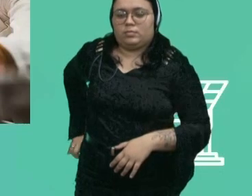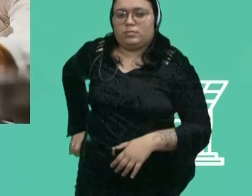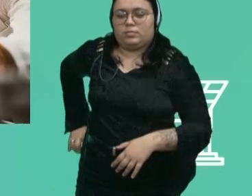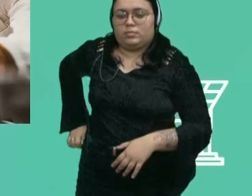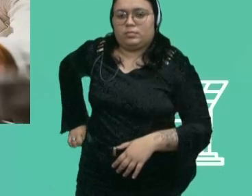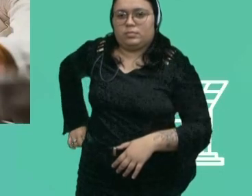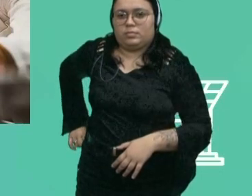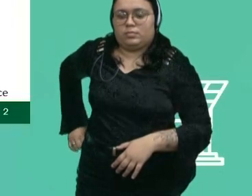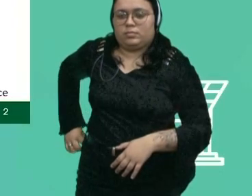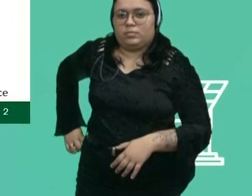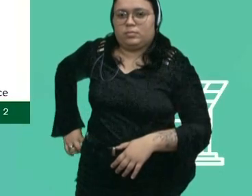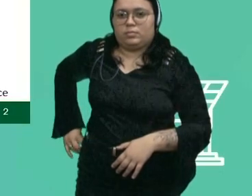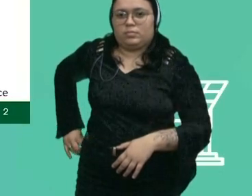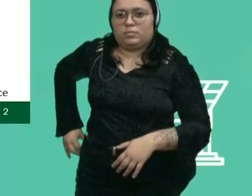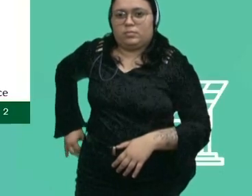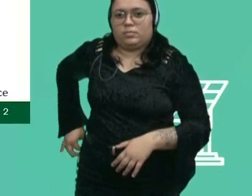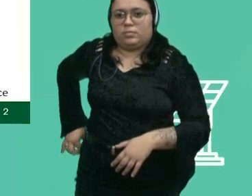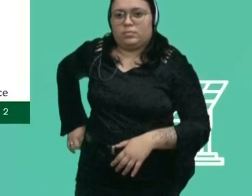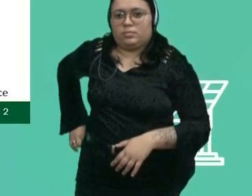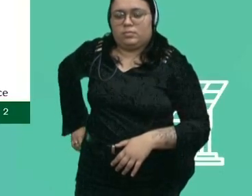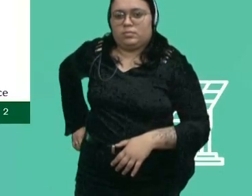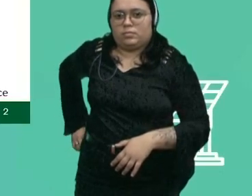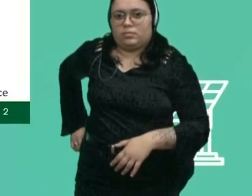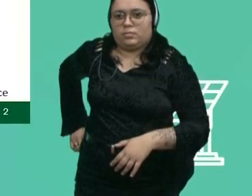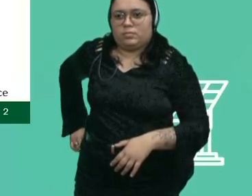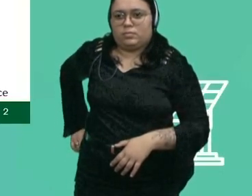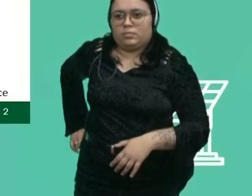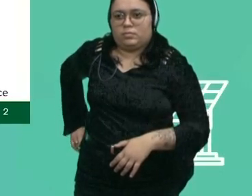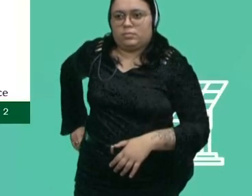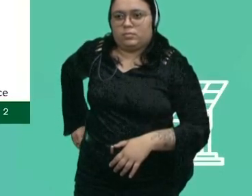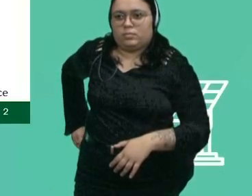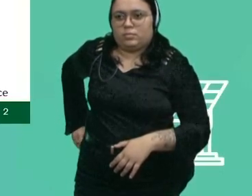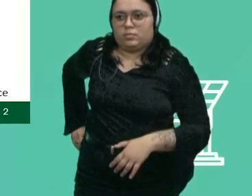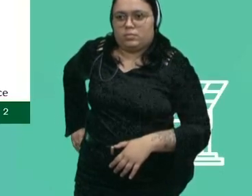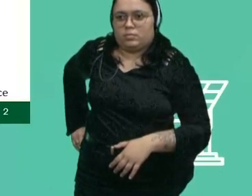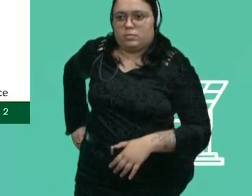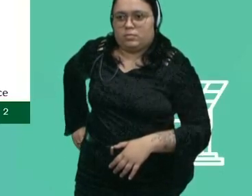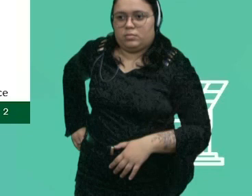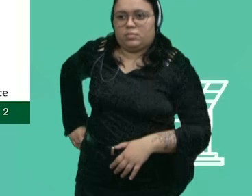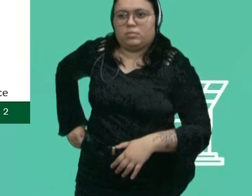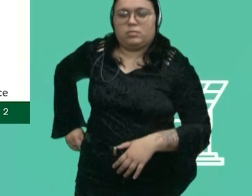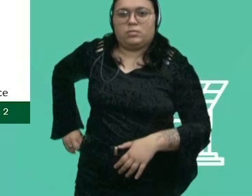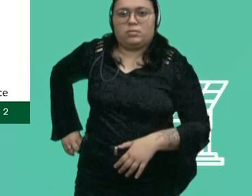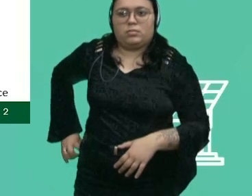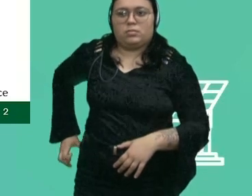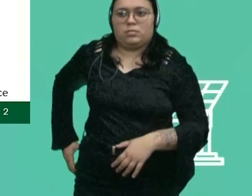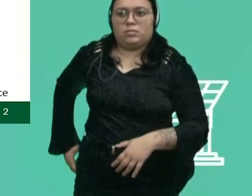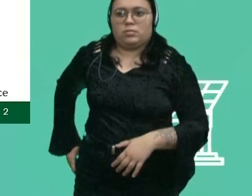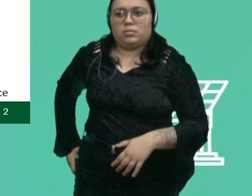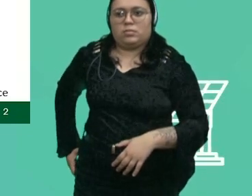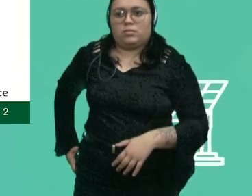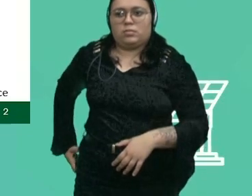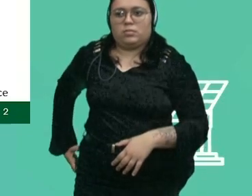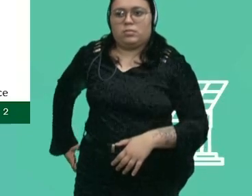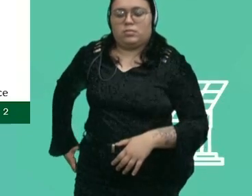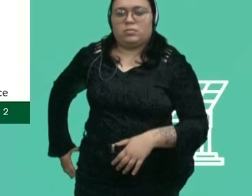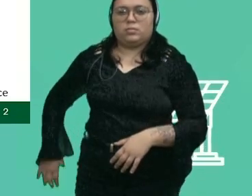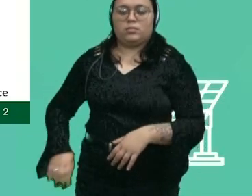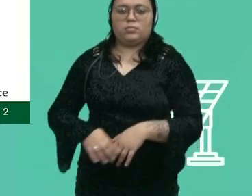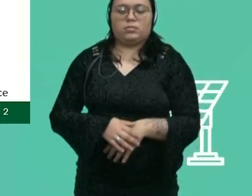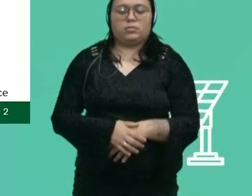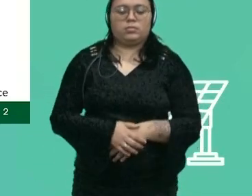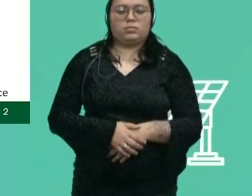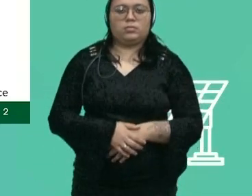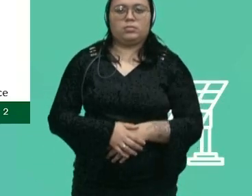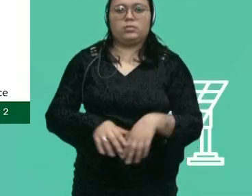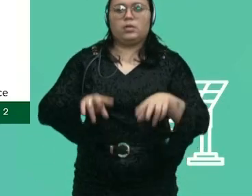starting first with urgency. Now more than ever, in terms of meeting our climate goals, in terms of energy resiliency and energy